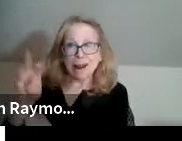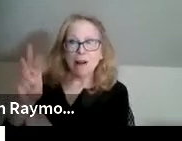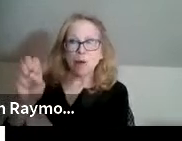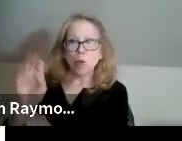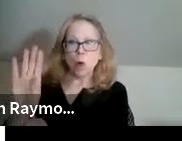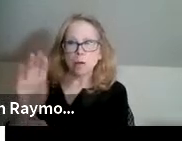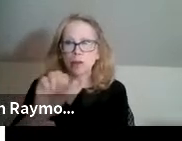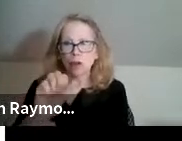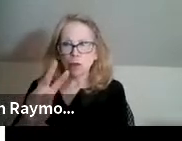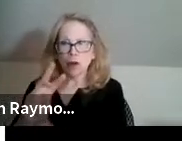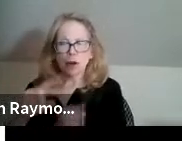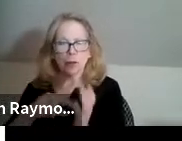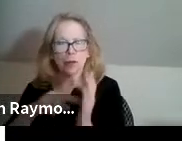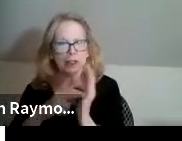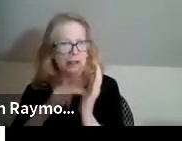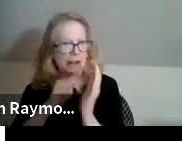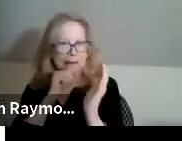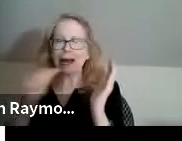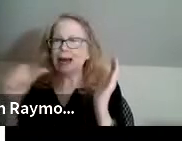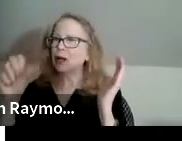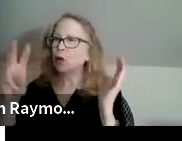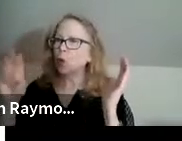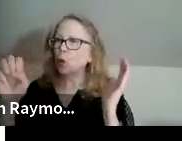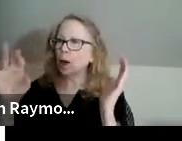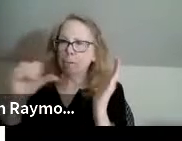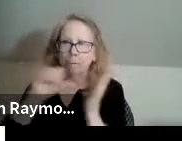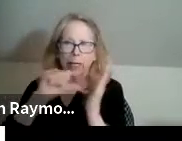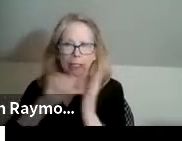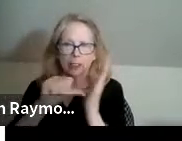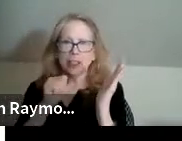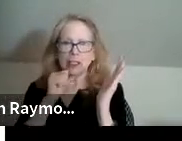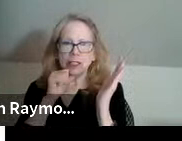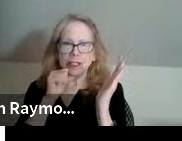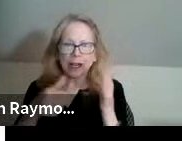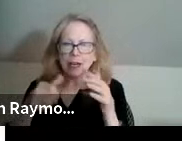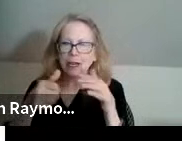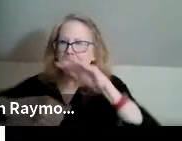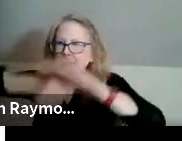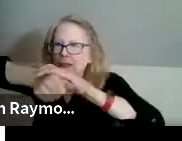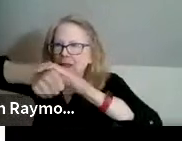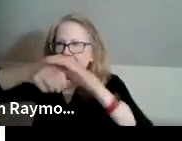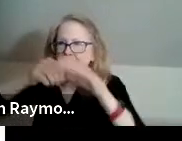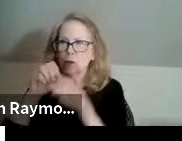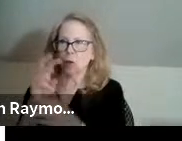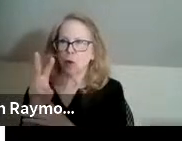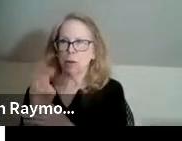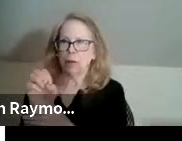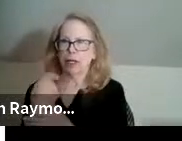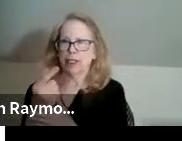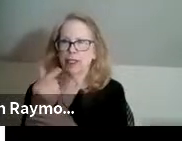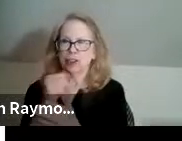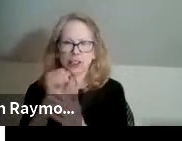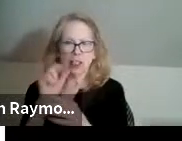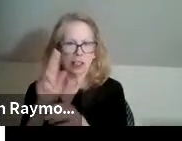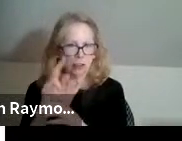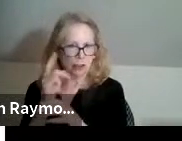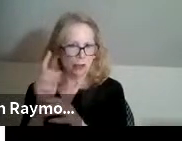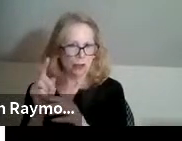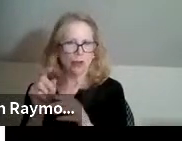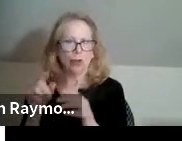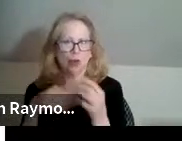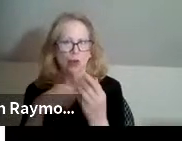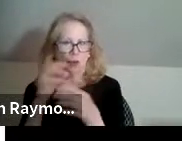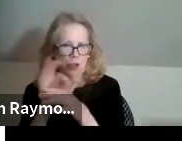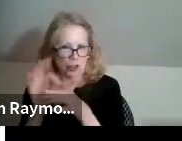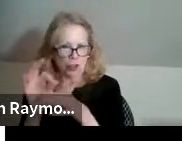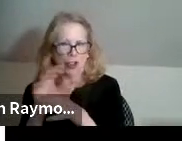defined as software that is not a web page, it is not embedded in a web page, and it is not used in the rendering or